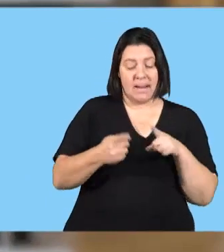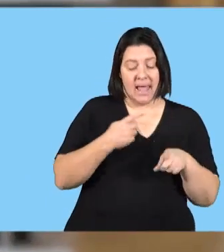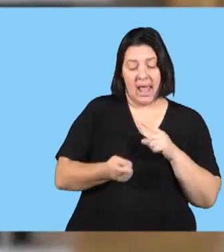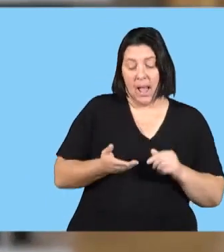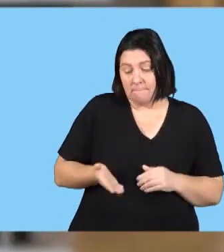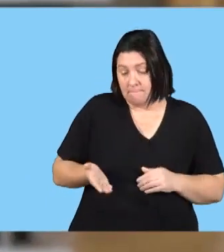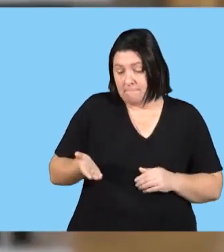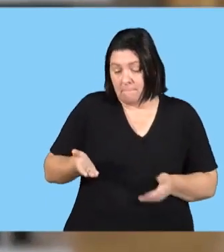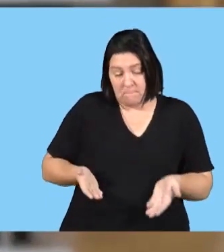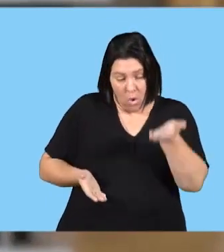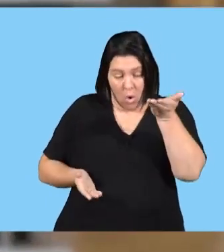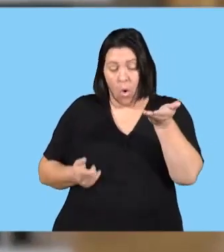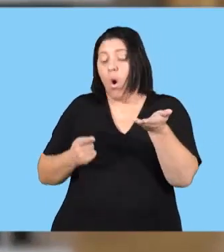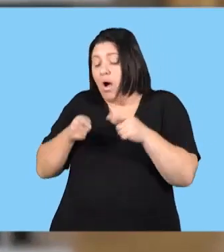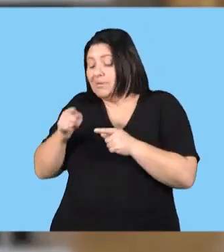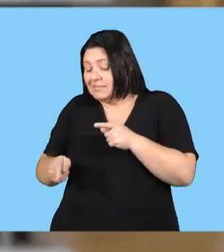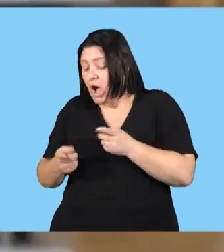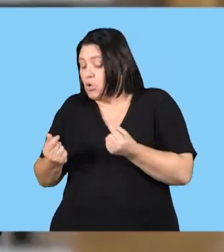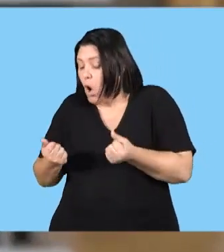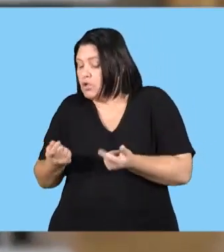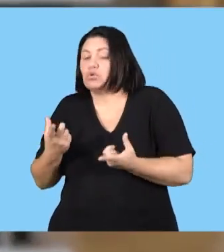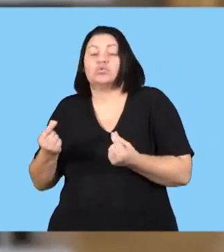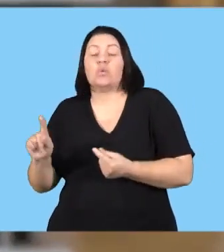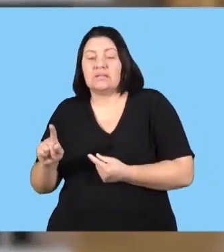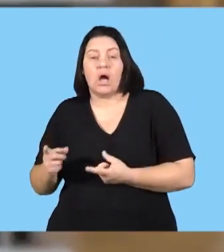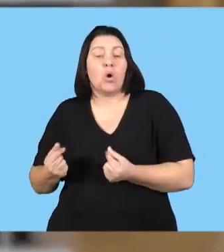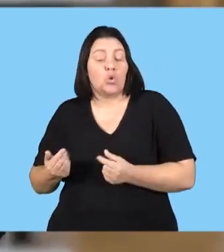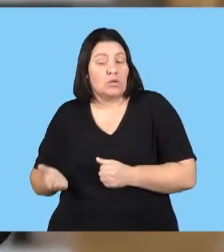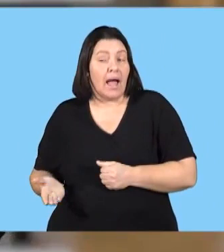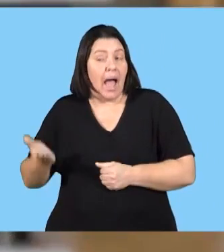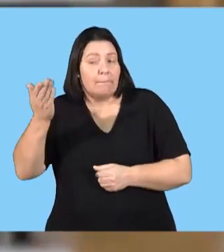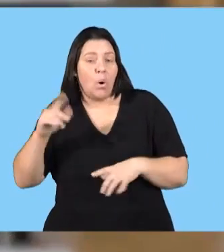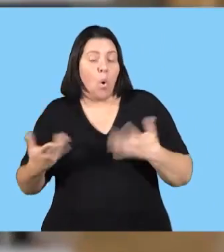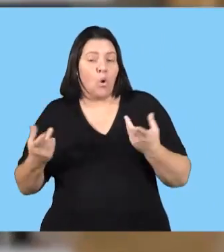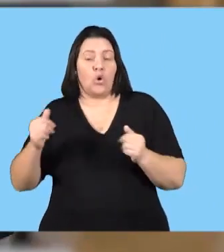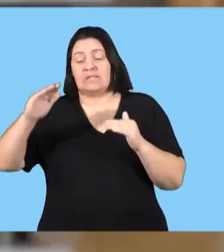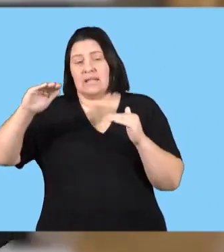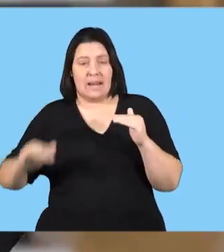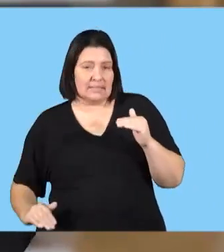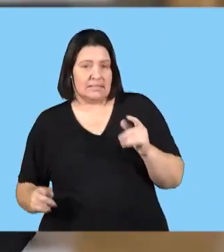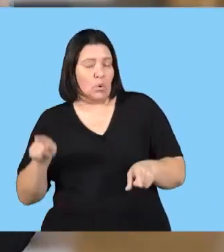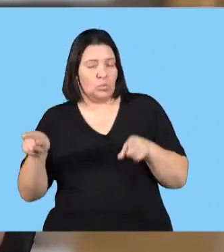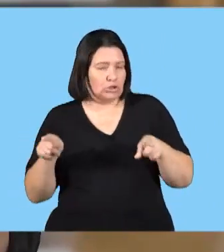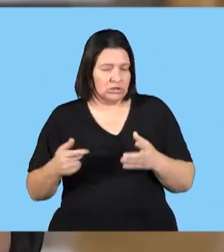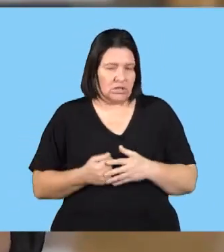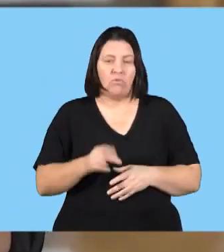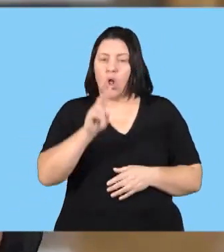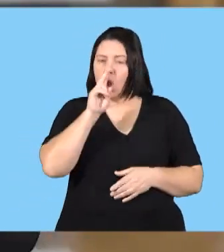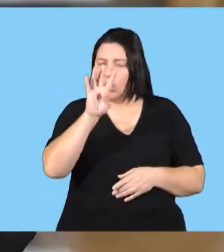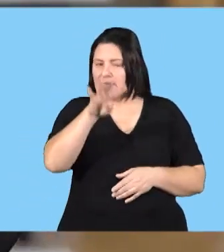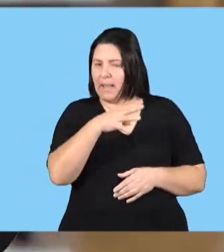the number of players is increasing, what is happening to the cost? Is the cost increasing or is the cost